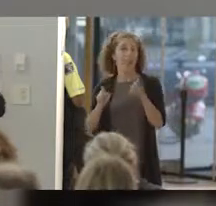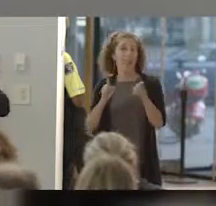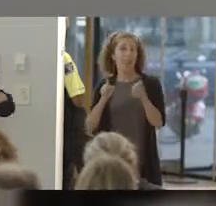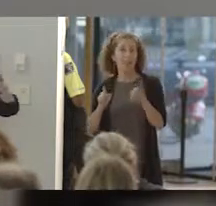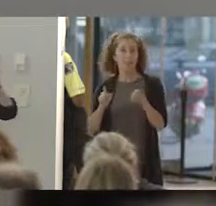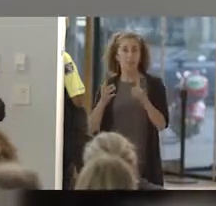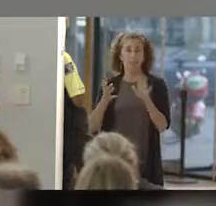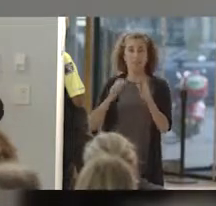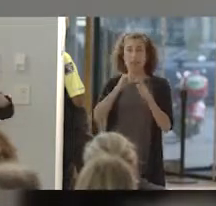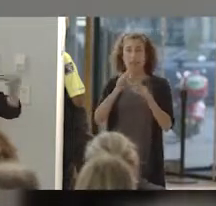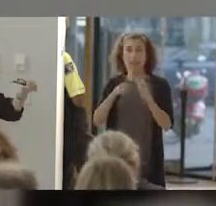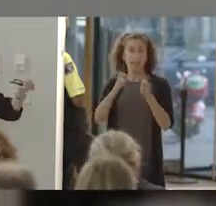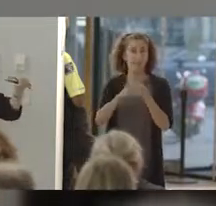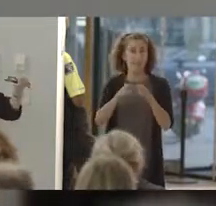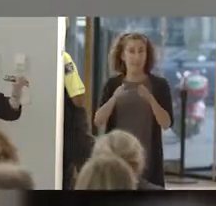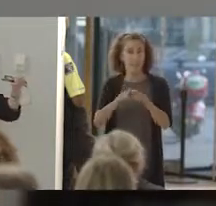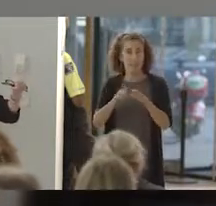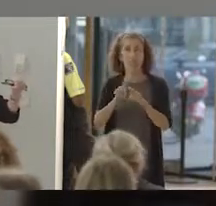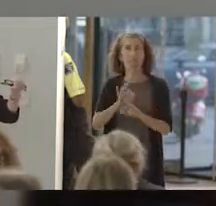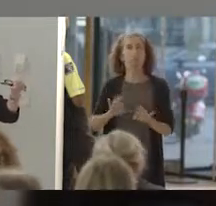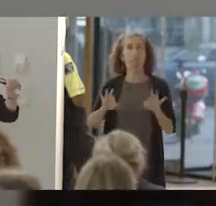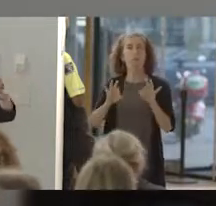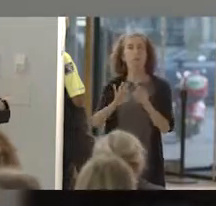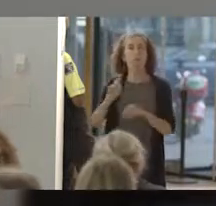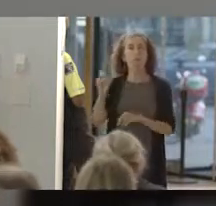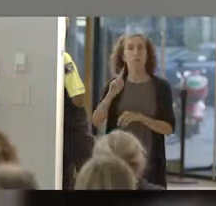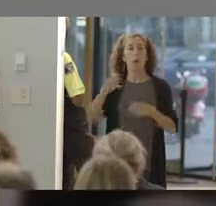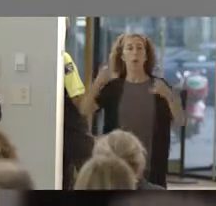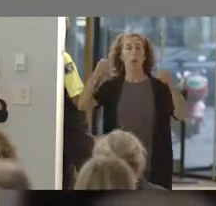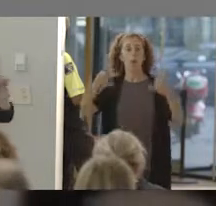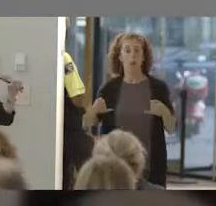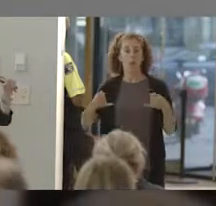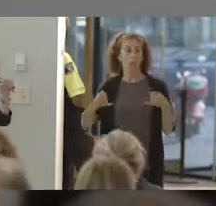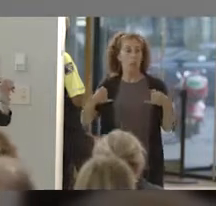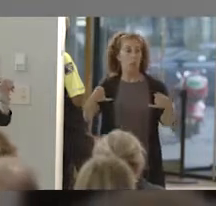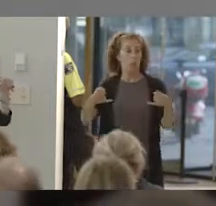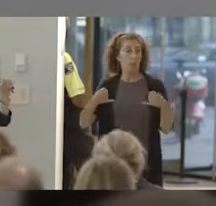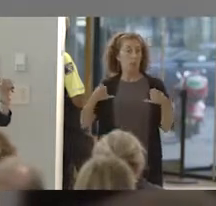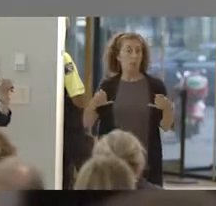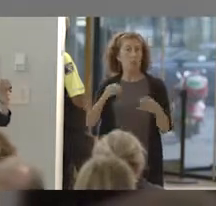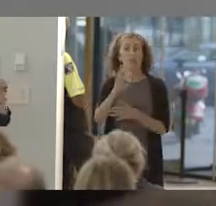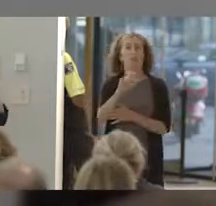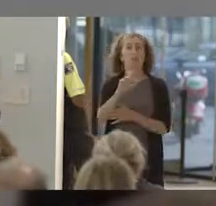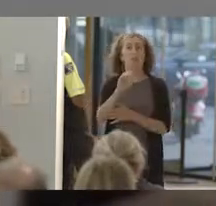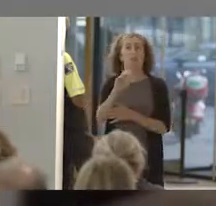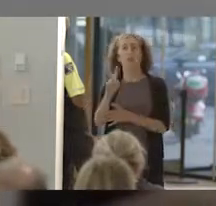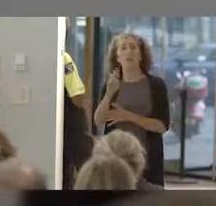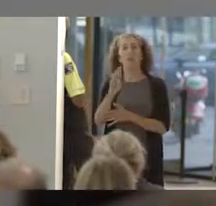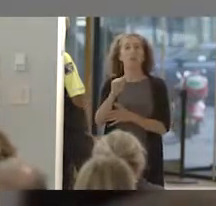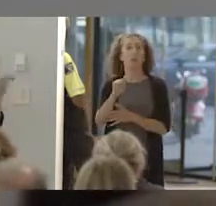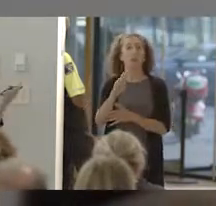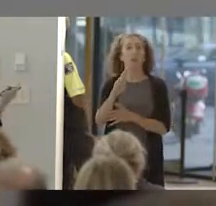the flood barrier line will go. Once that determination is made, then